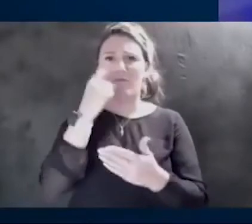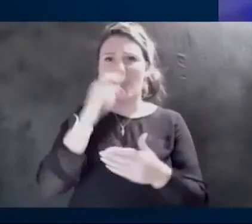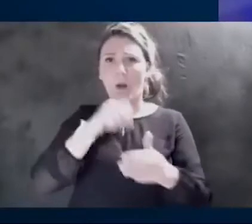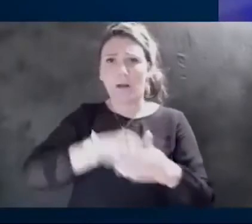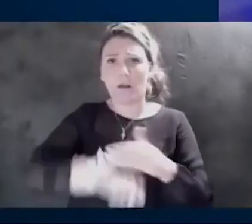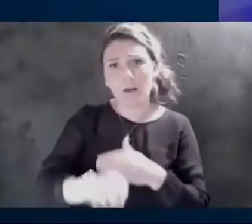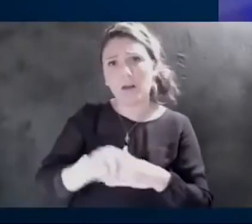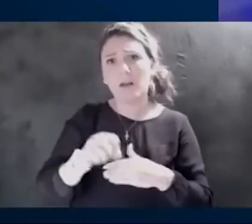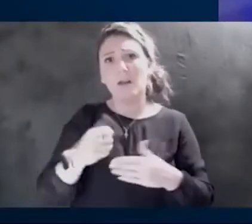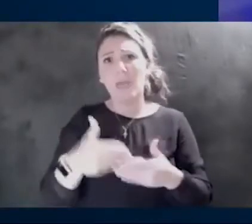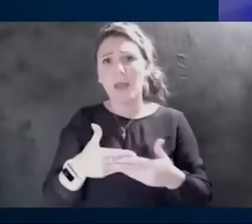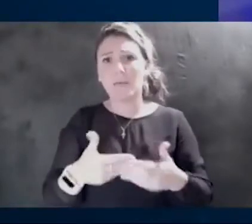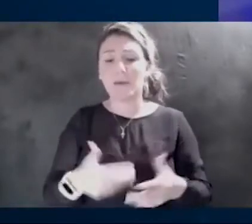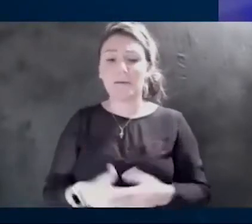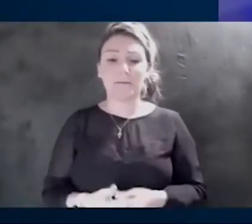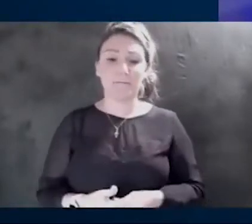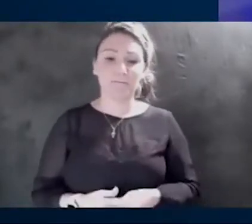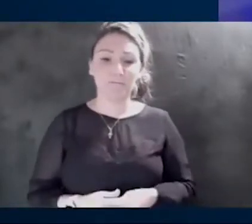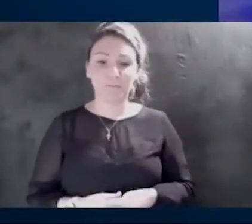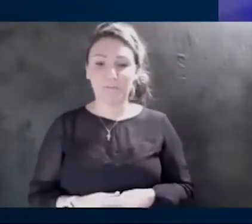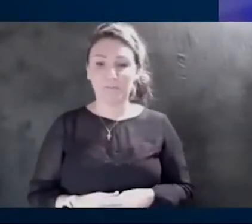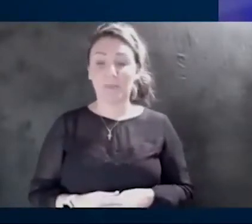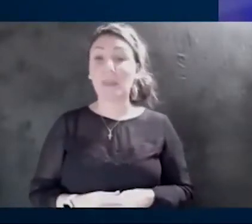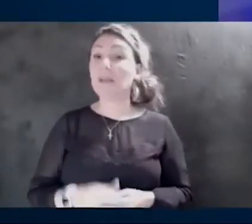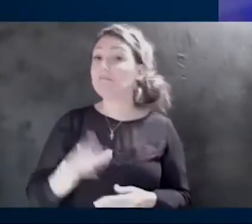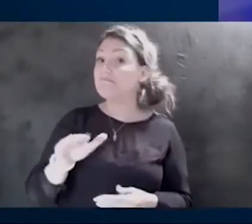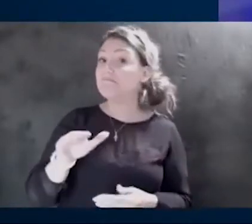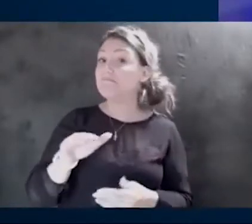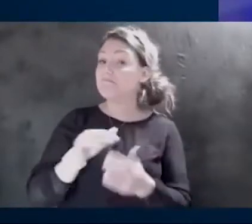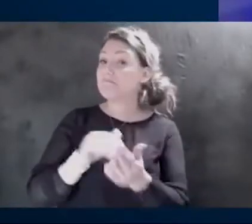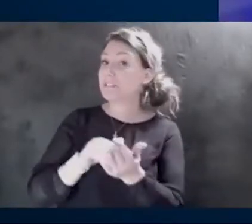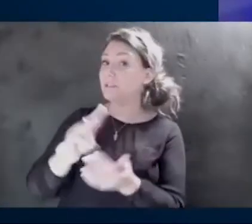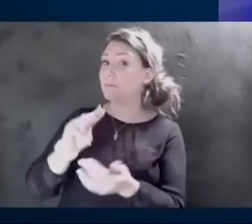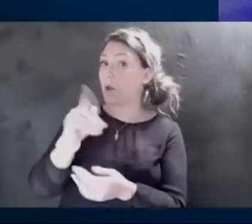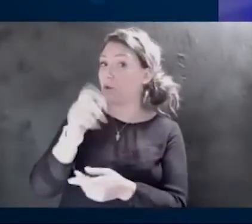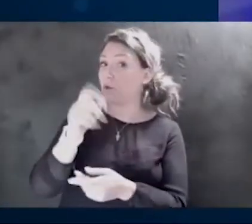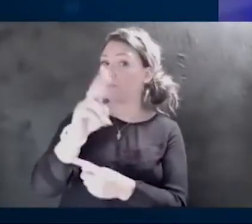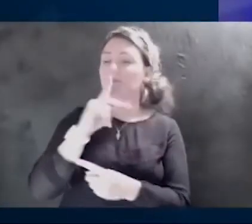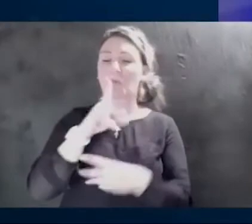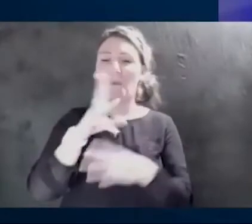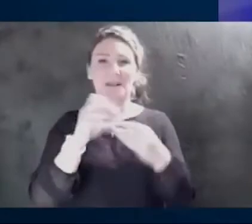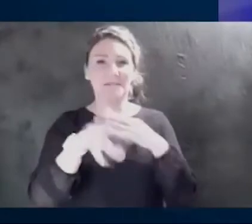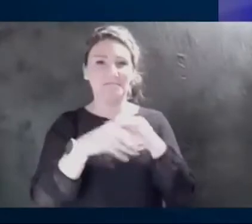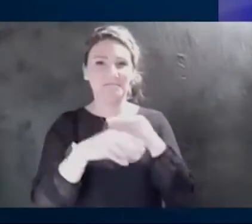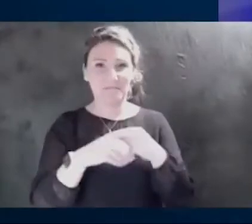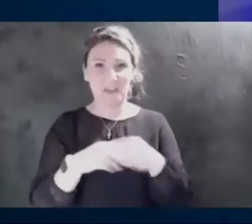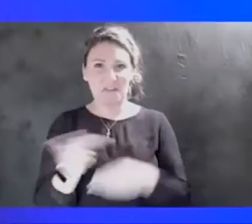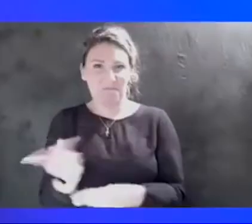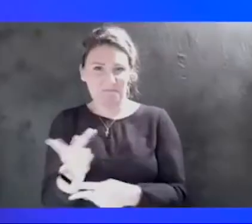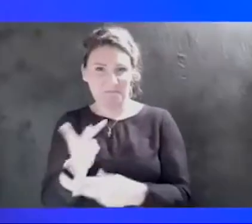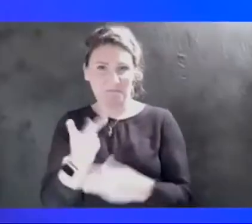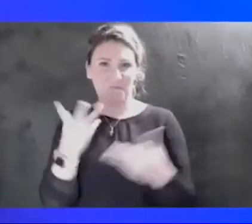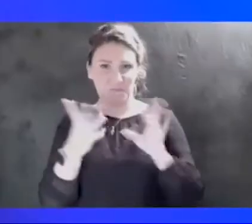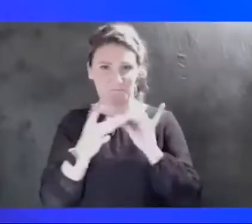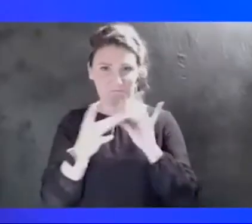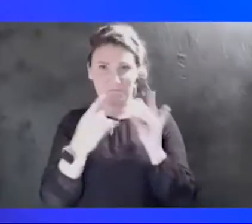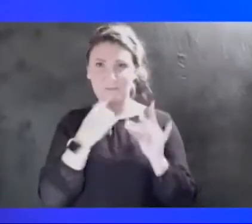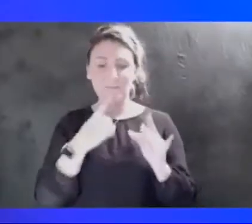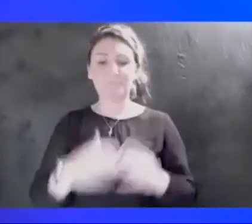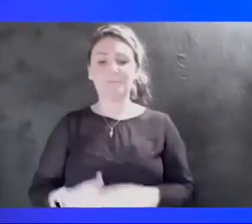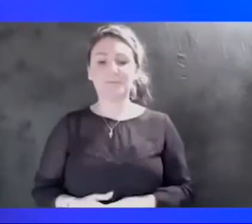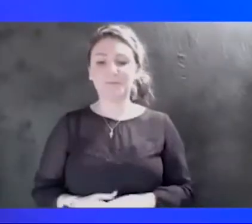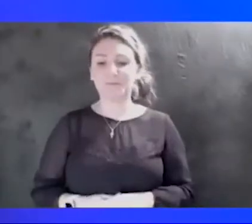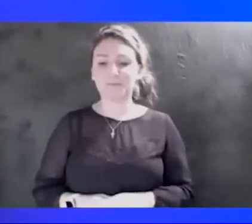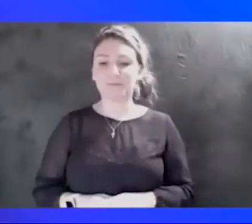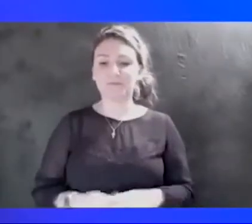Moser. Yeah, I just add to, I think, a couple of things that Jodi and Mike said. And back on what's happened